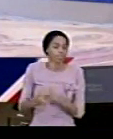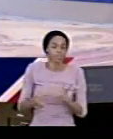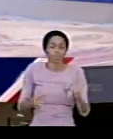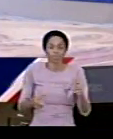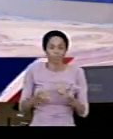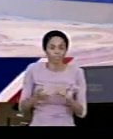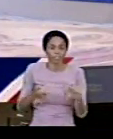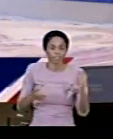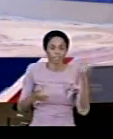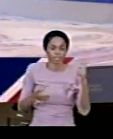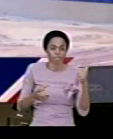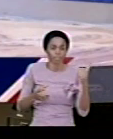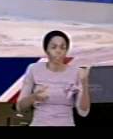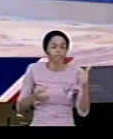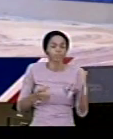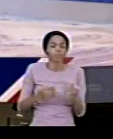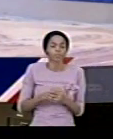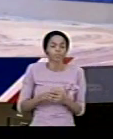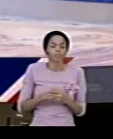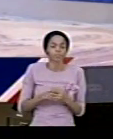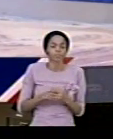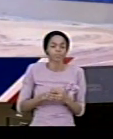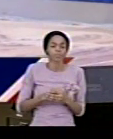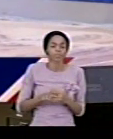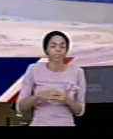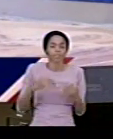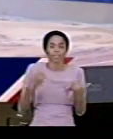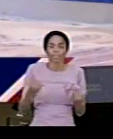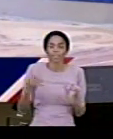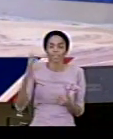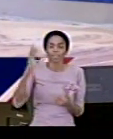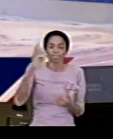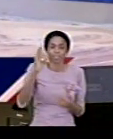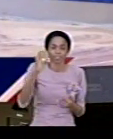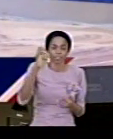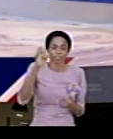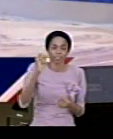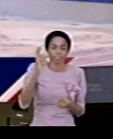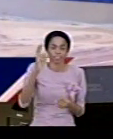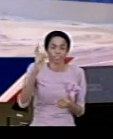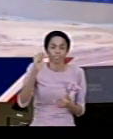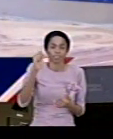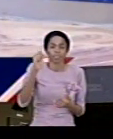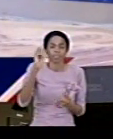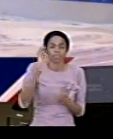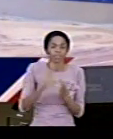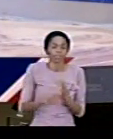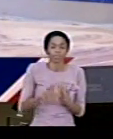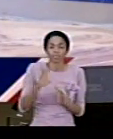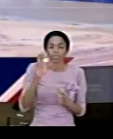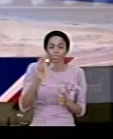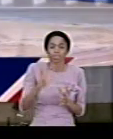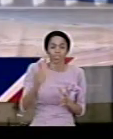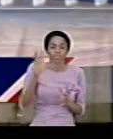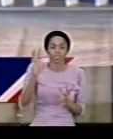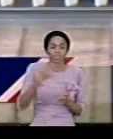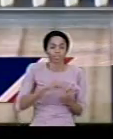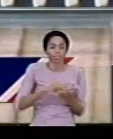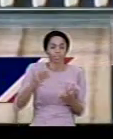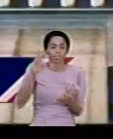us about the curse of the law. Look at Deuteronomy chapter 27, reading from verse